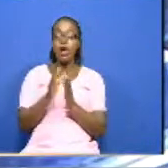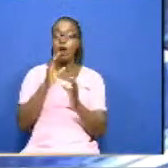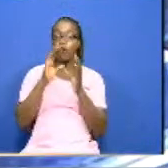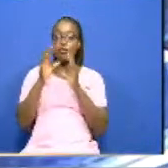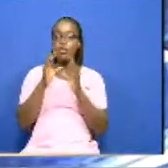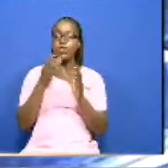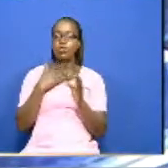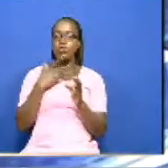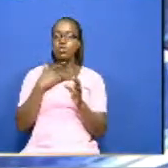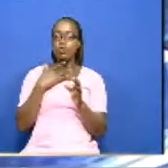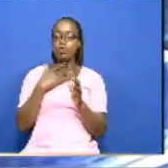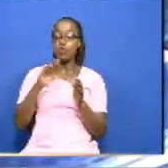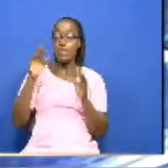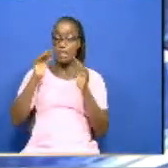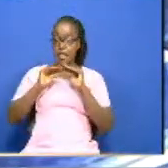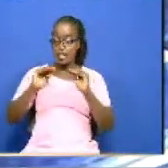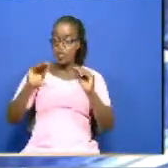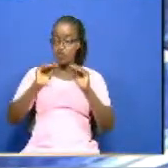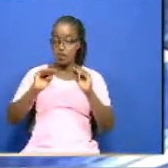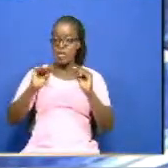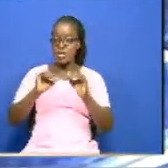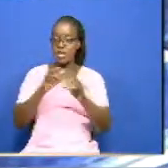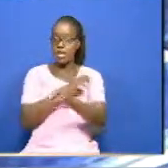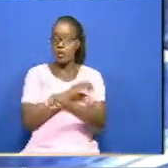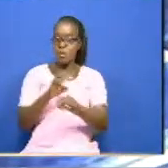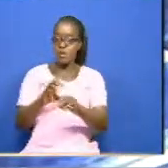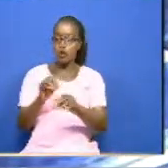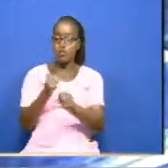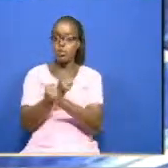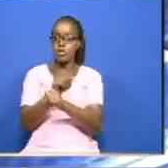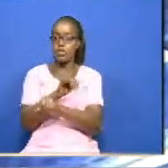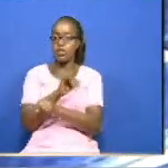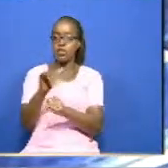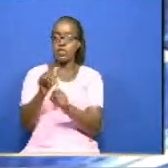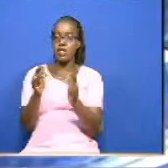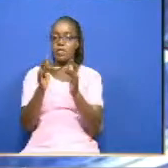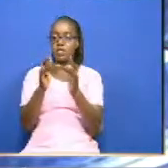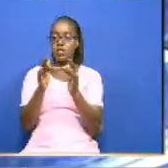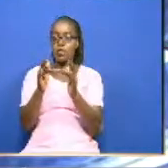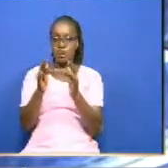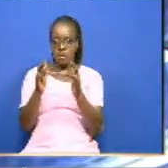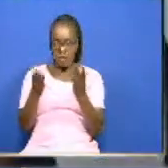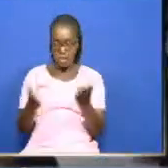Union to educate, empower and protect those in the digital space in the country.